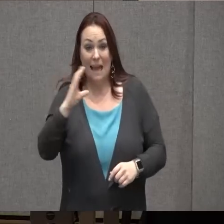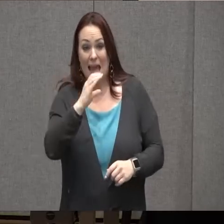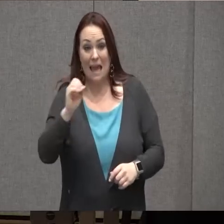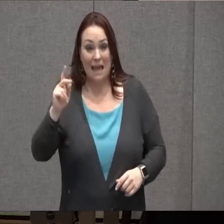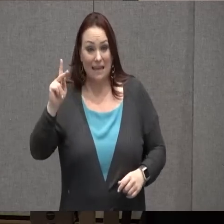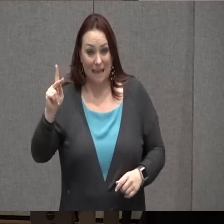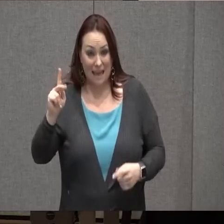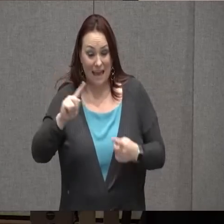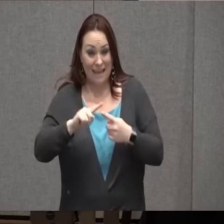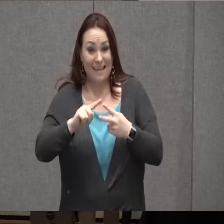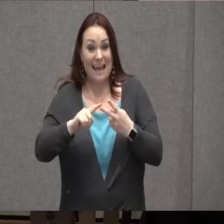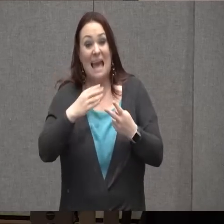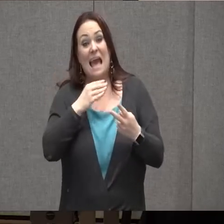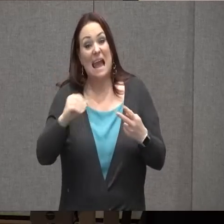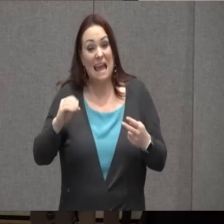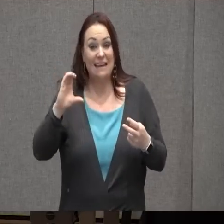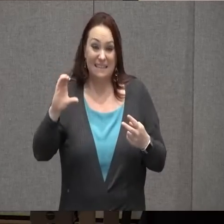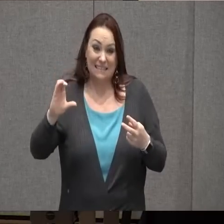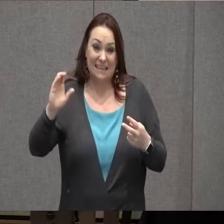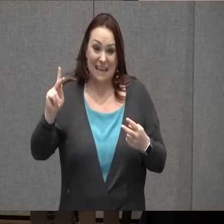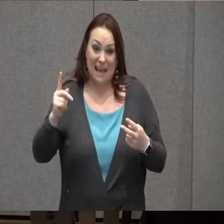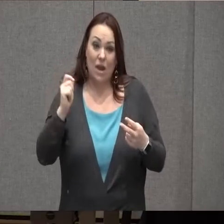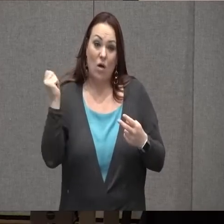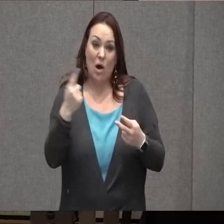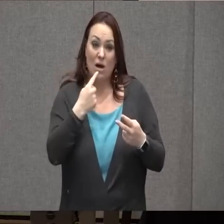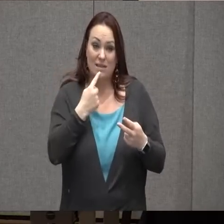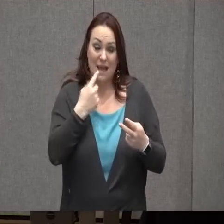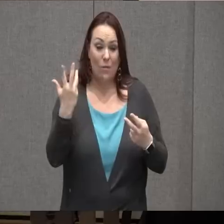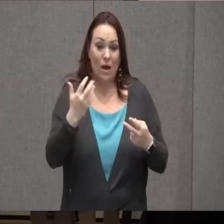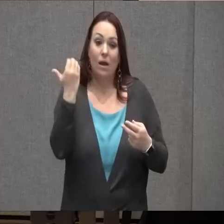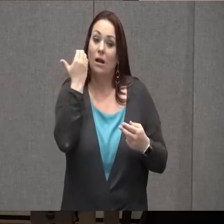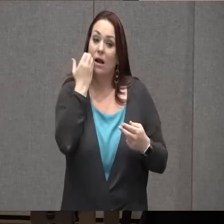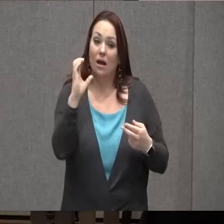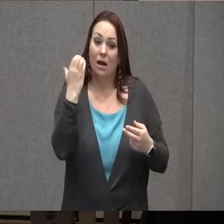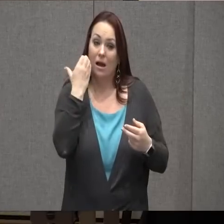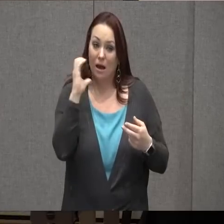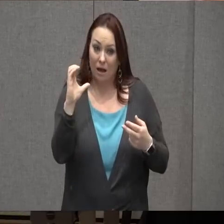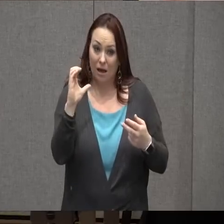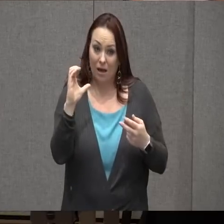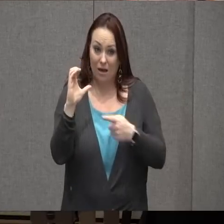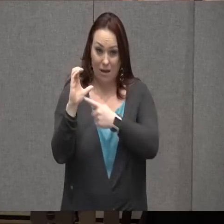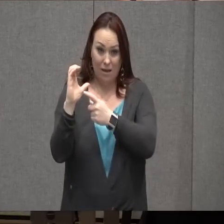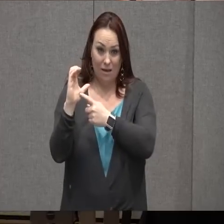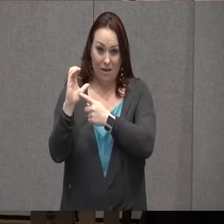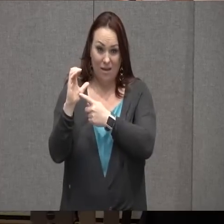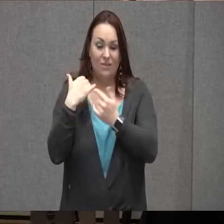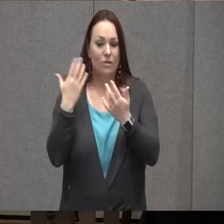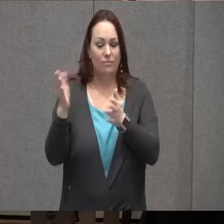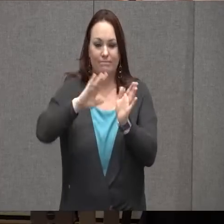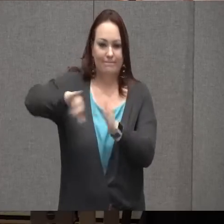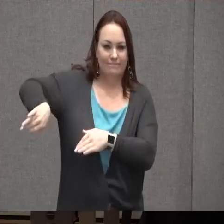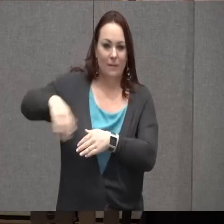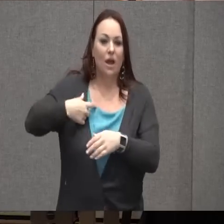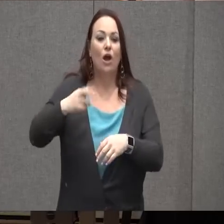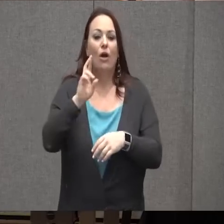and CK. So we're not gonna write that right now. Let's go to the next sound. R-r-r.